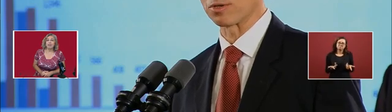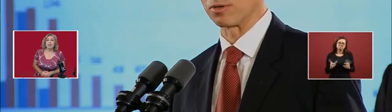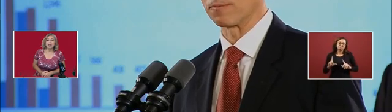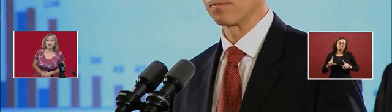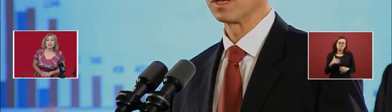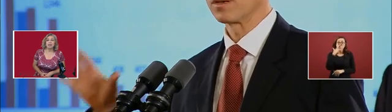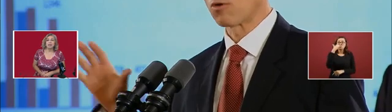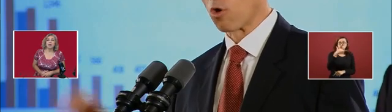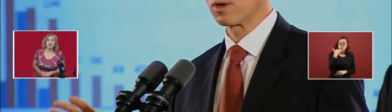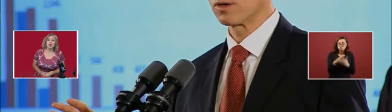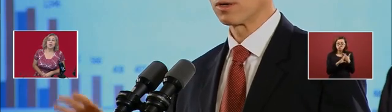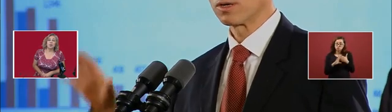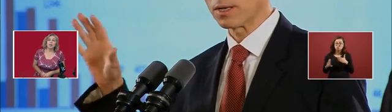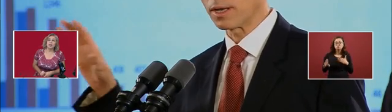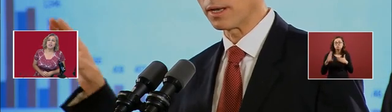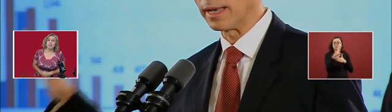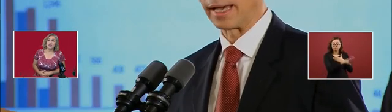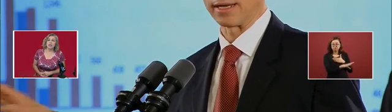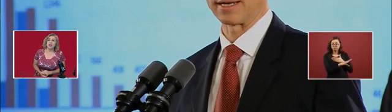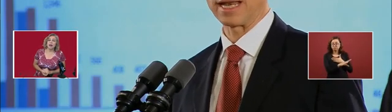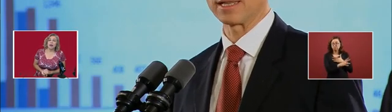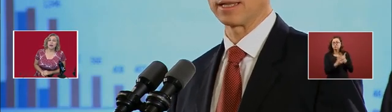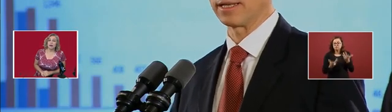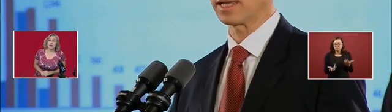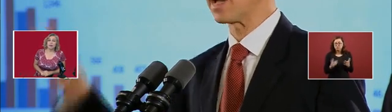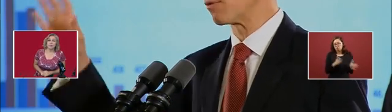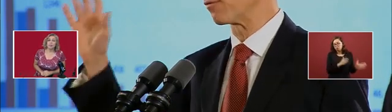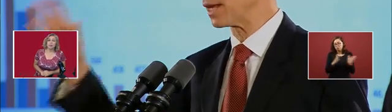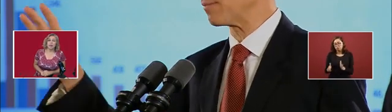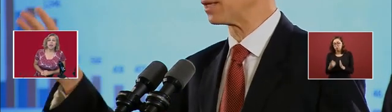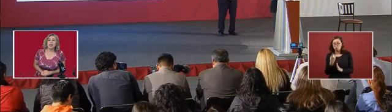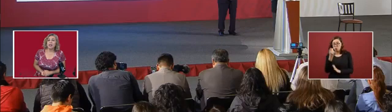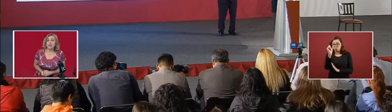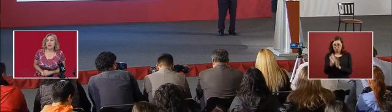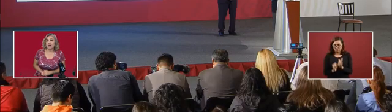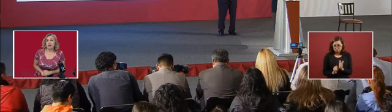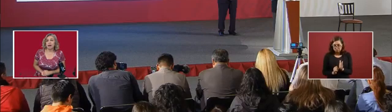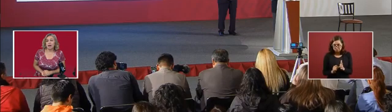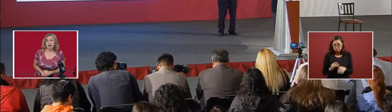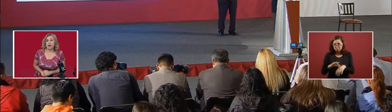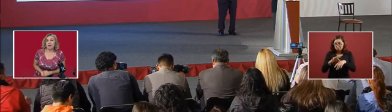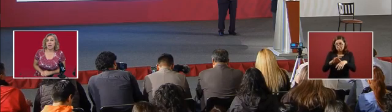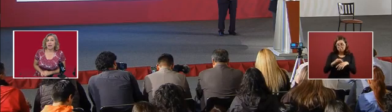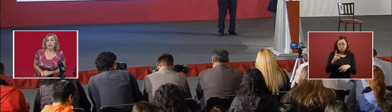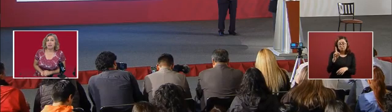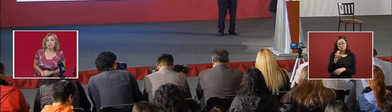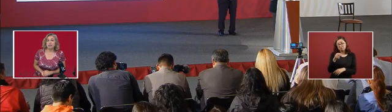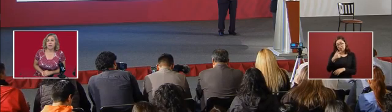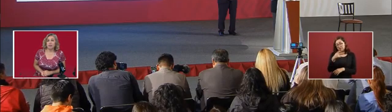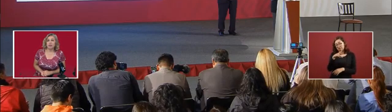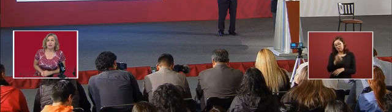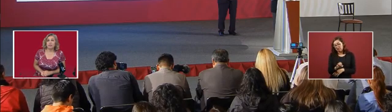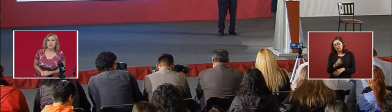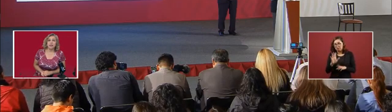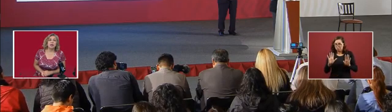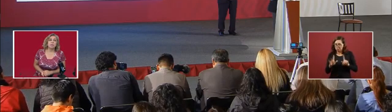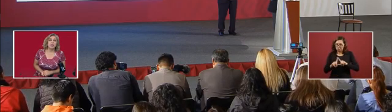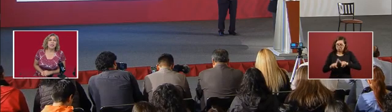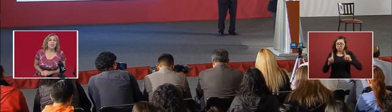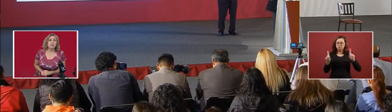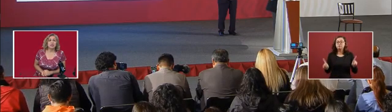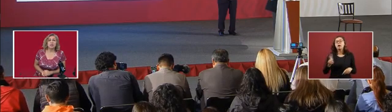department, and we've just identified which was the problem and what we could do and what was the problem with